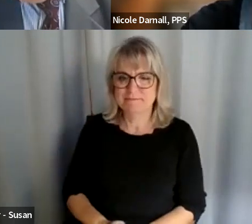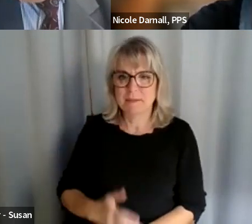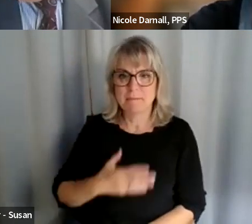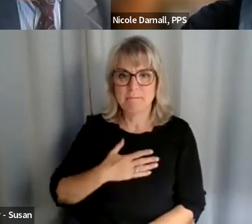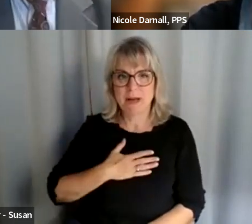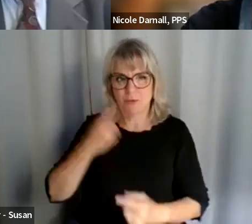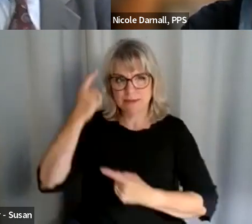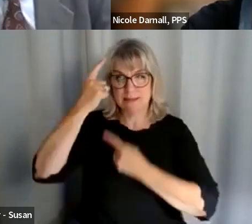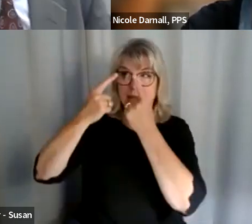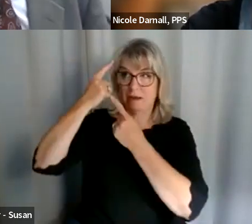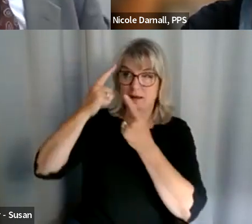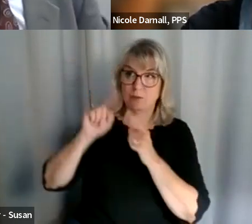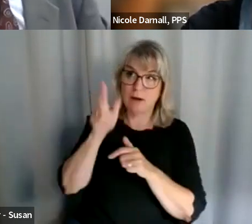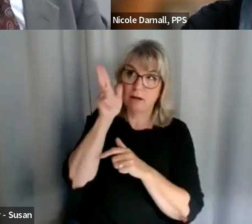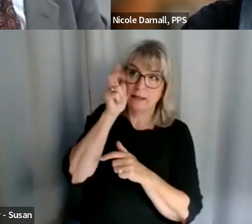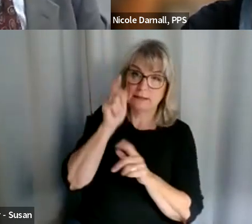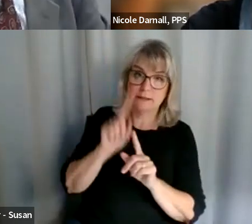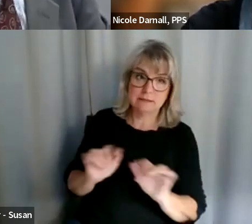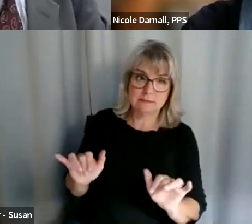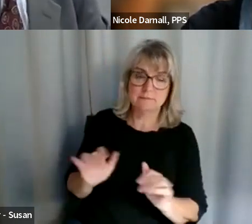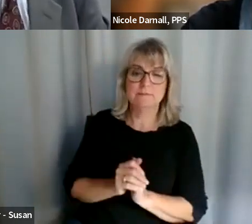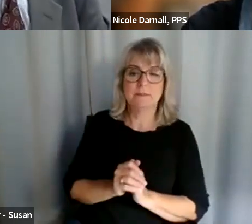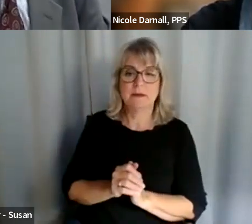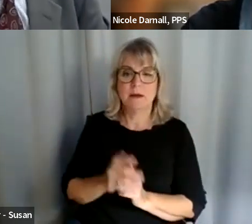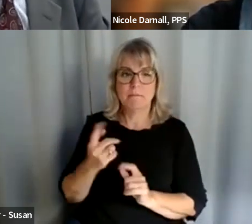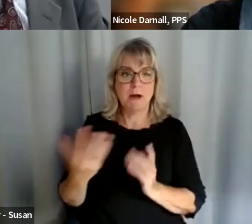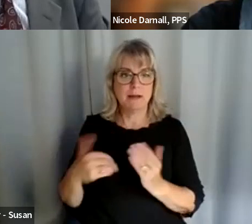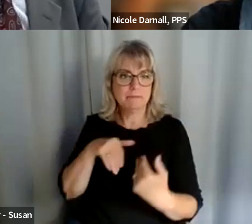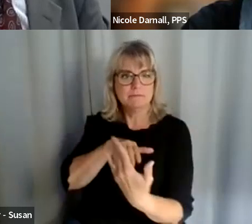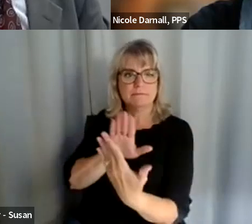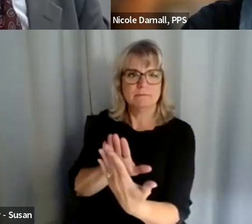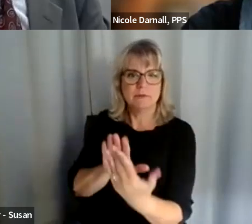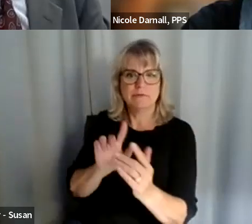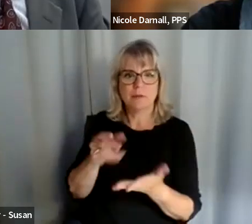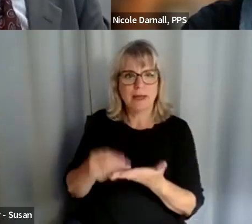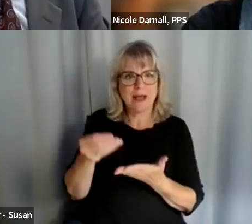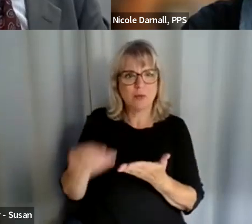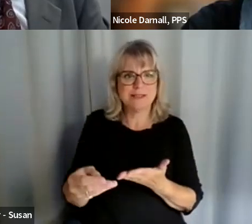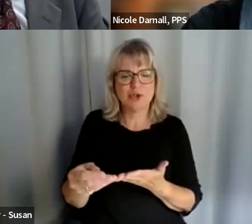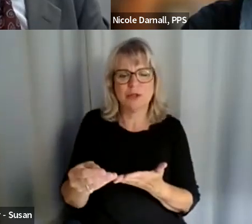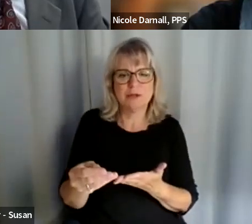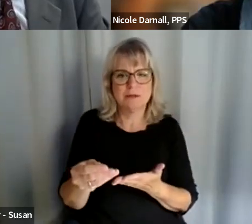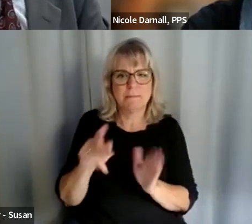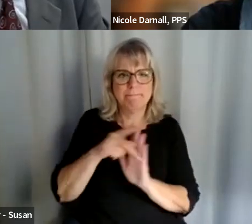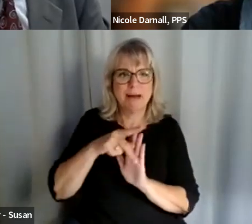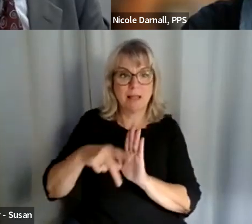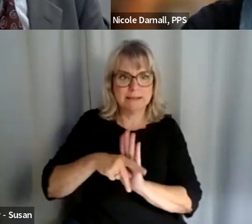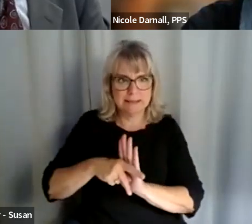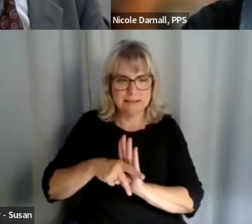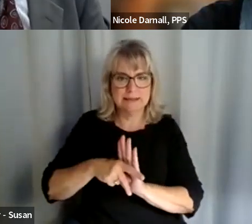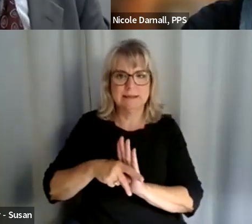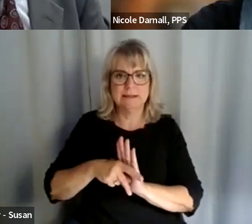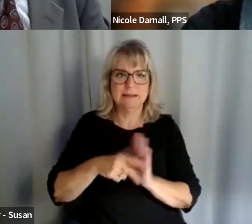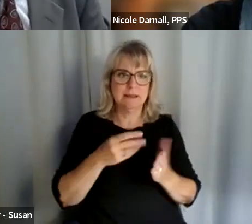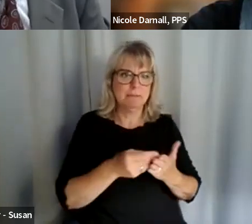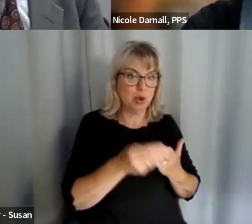was listening to this is, again, I come at this from an acquisition policy perspective. I am a